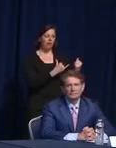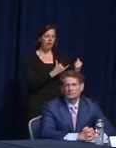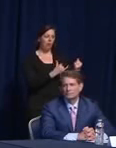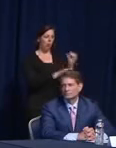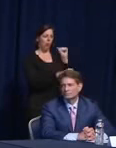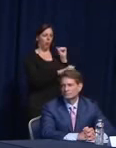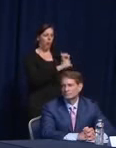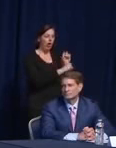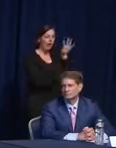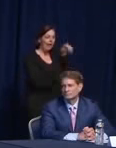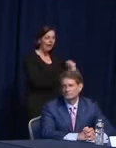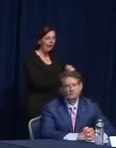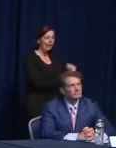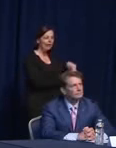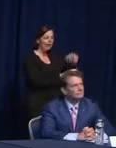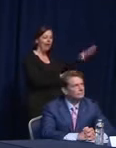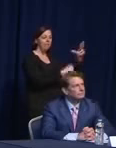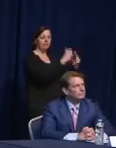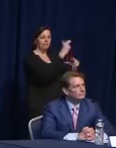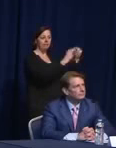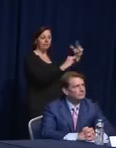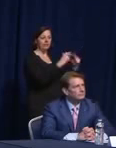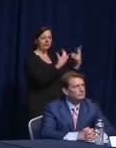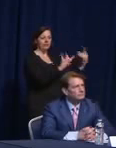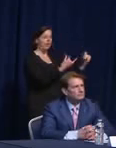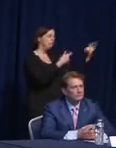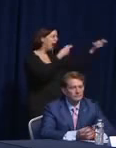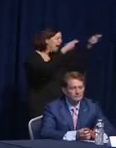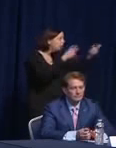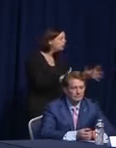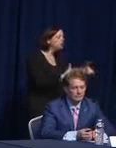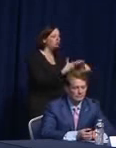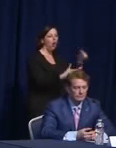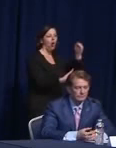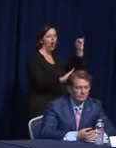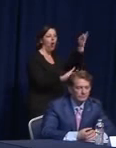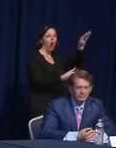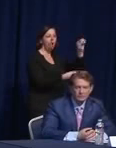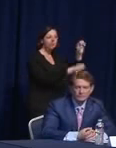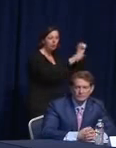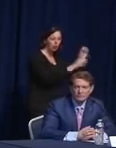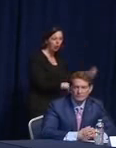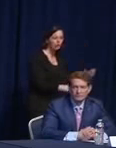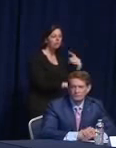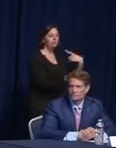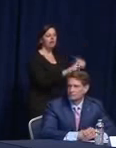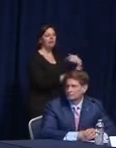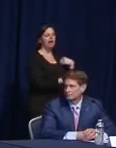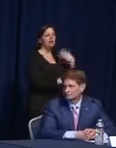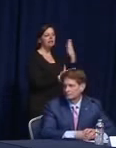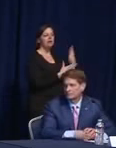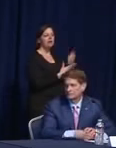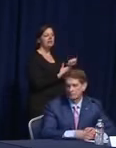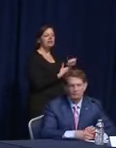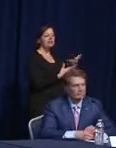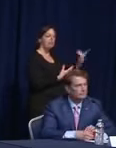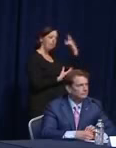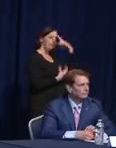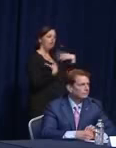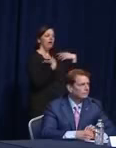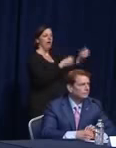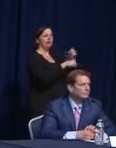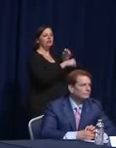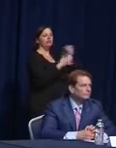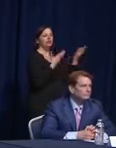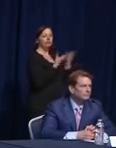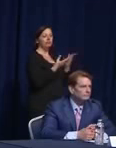people, revenue cycle management people, I believe. And also there's some mental health services that have to be relocated,